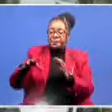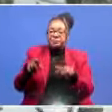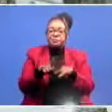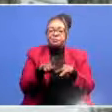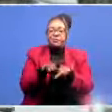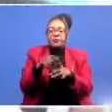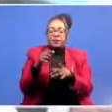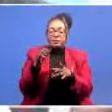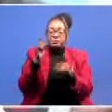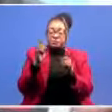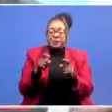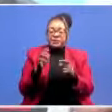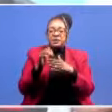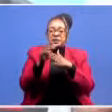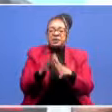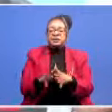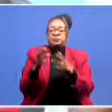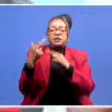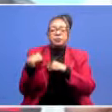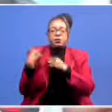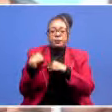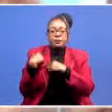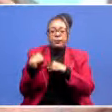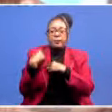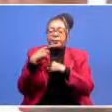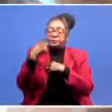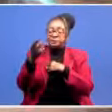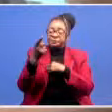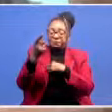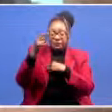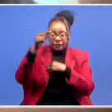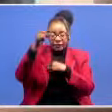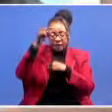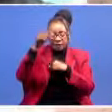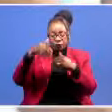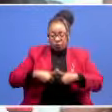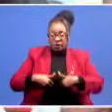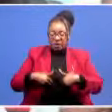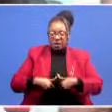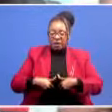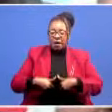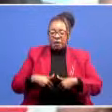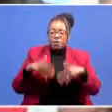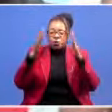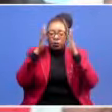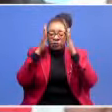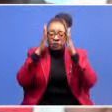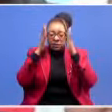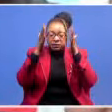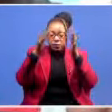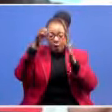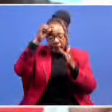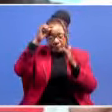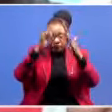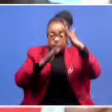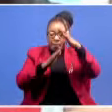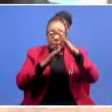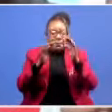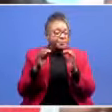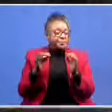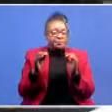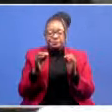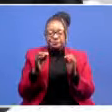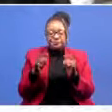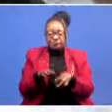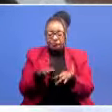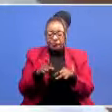leaders accountable. Na tunawaambia pia vijana waache kuangalia pia ile mambo ya kule serikali kuu pia peke yake. Waje sasa hapa